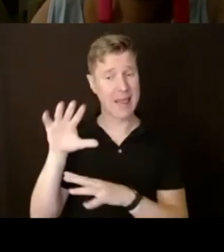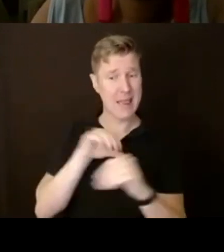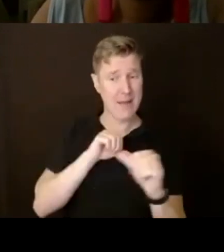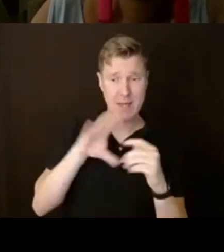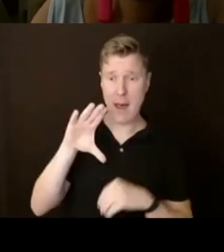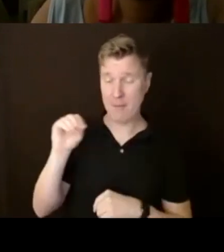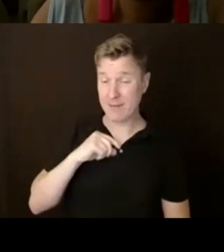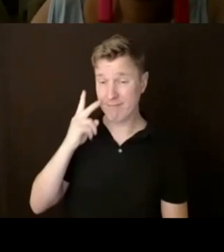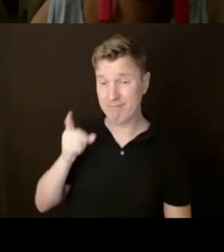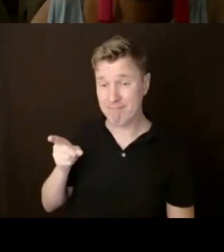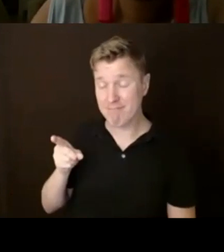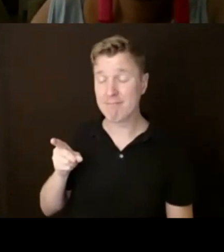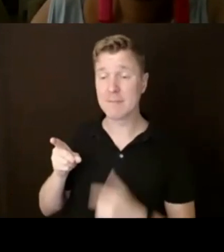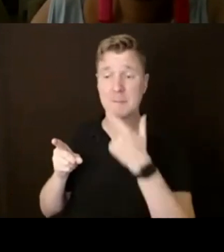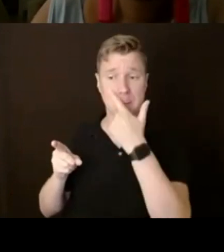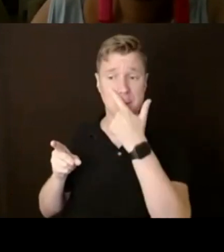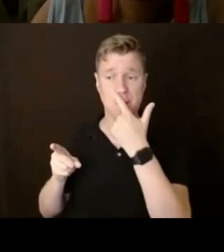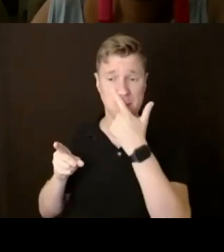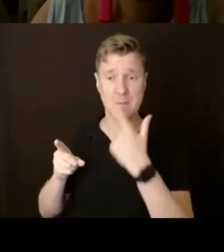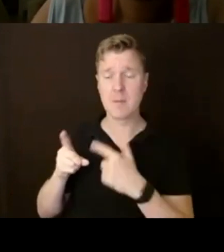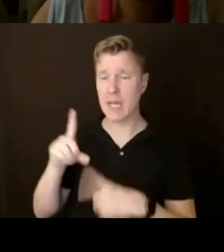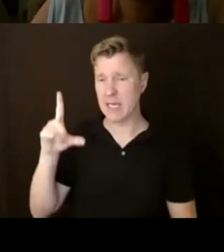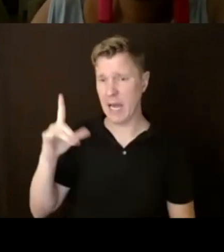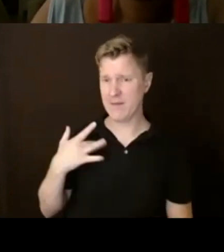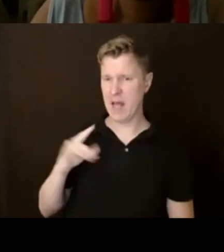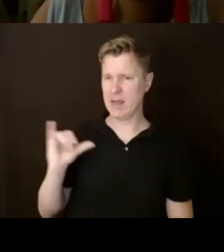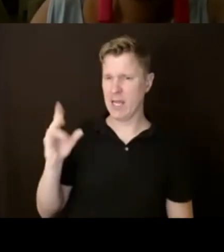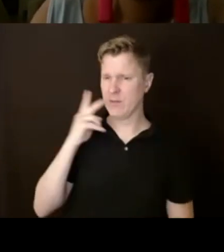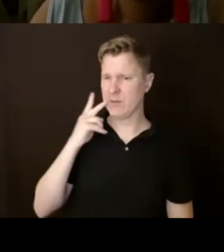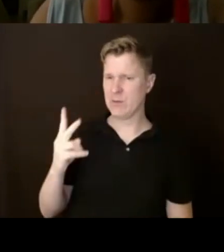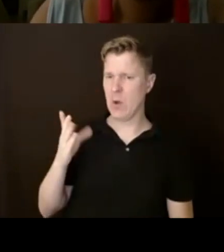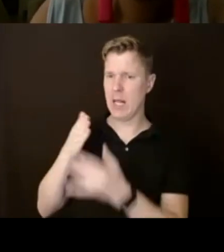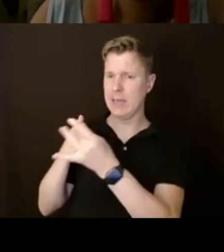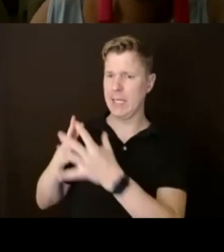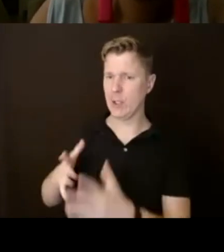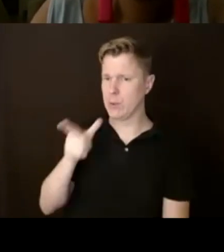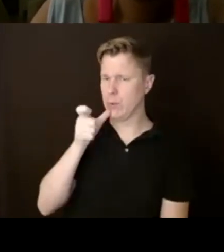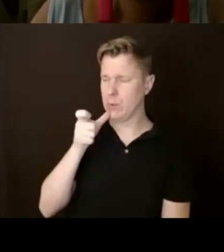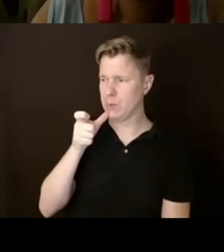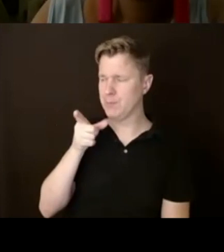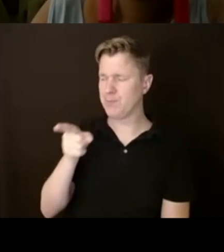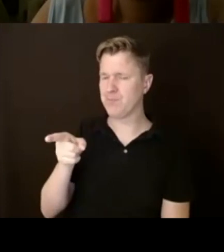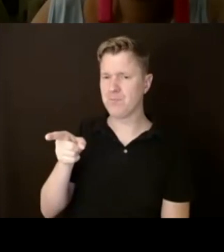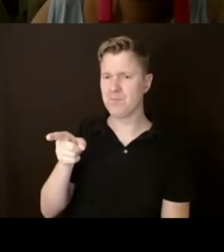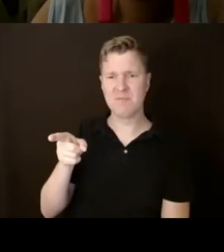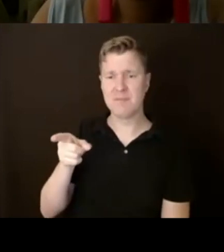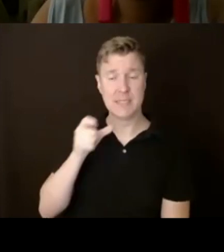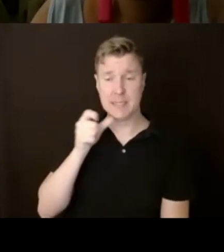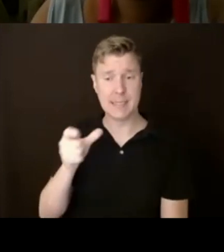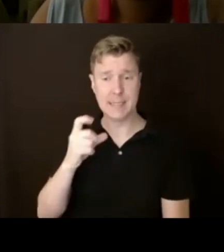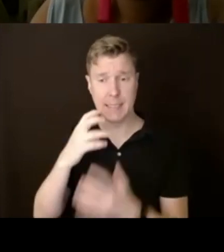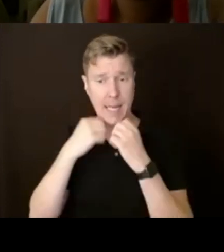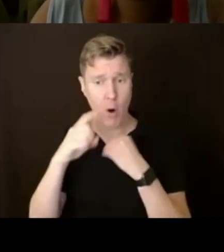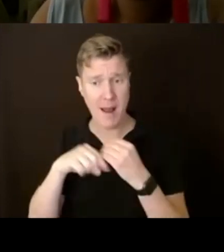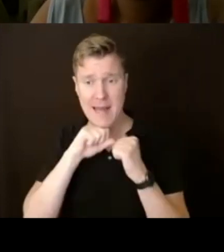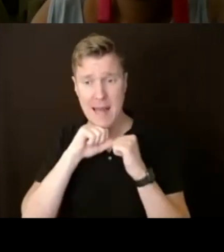saw that I felt like I saw leaders who didn't really care about anything unless you could